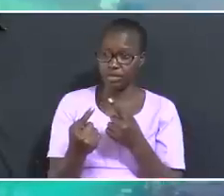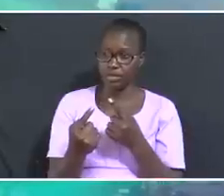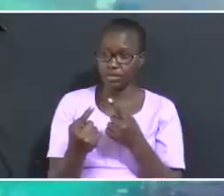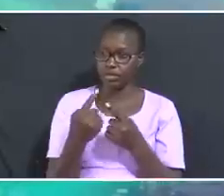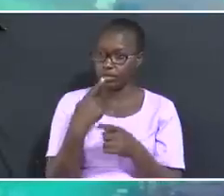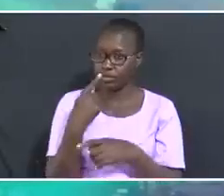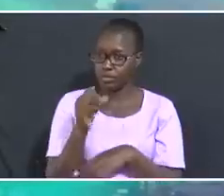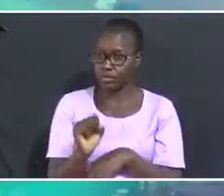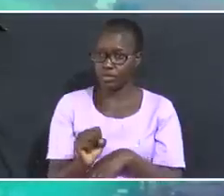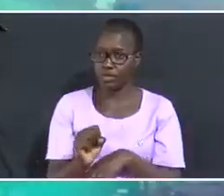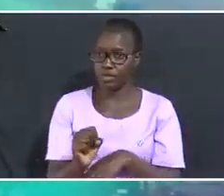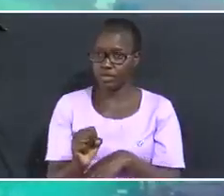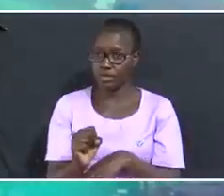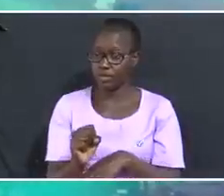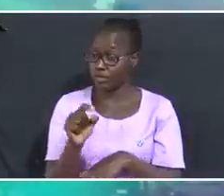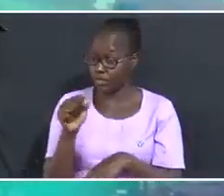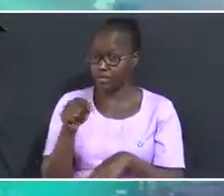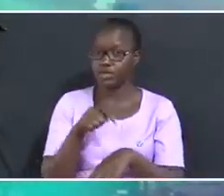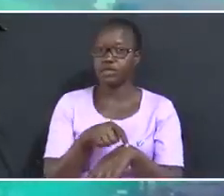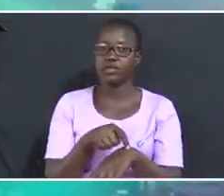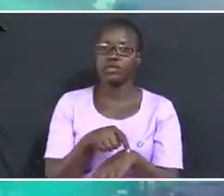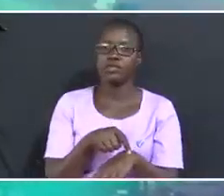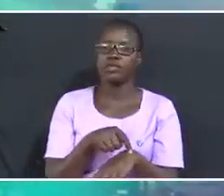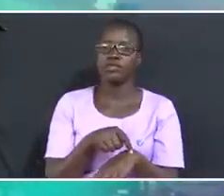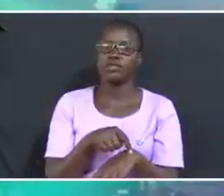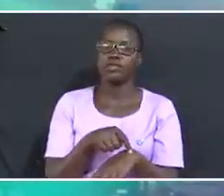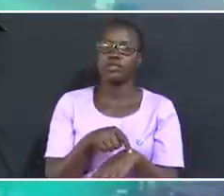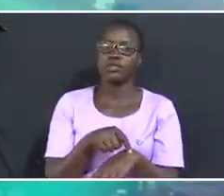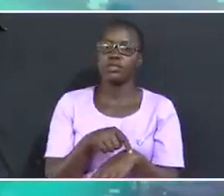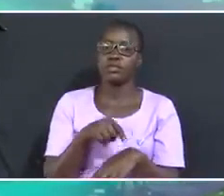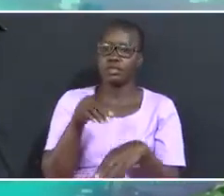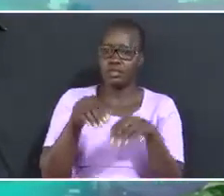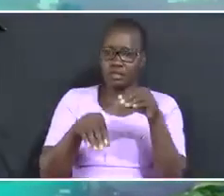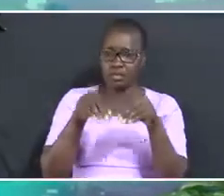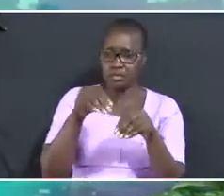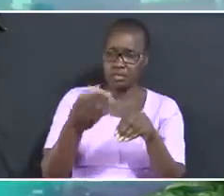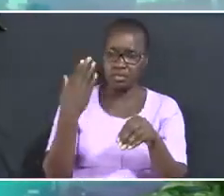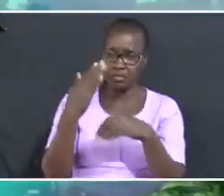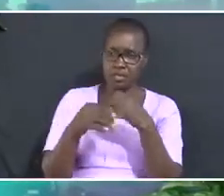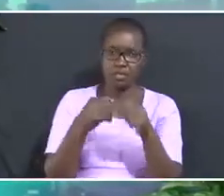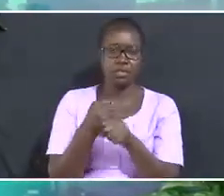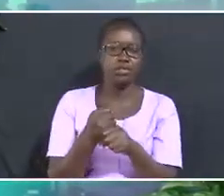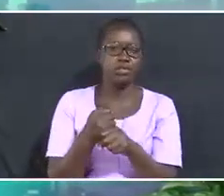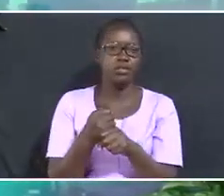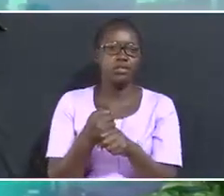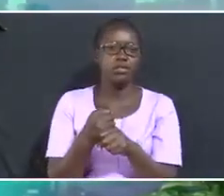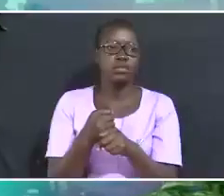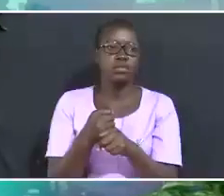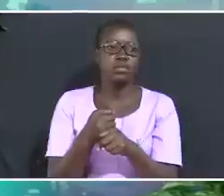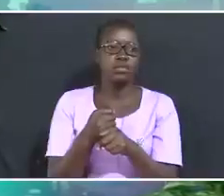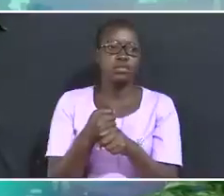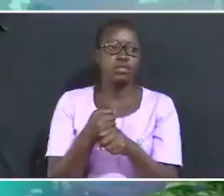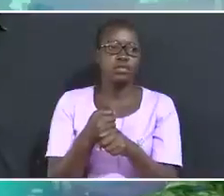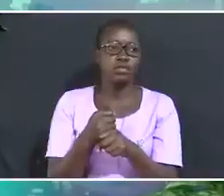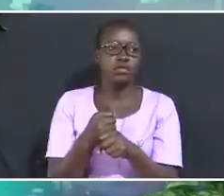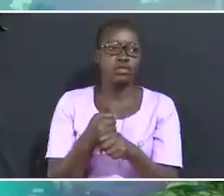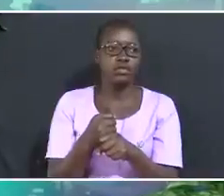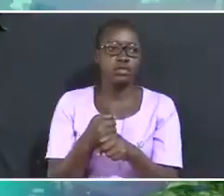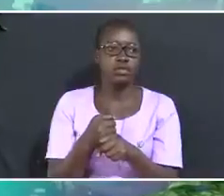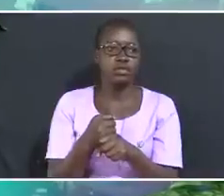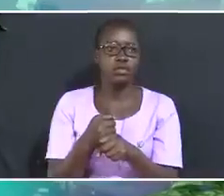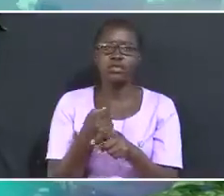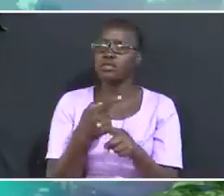And so, this time, there were elections last year, but they can't work